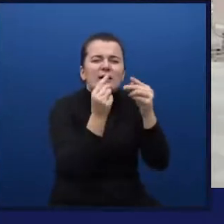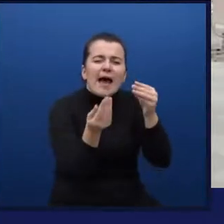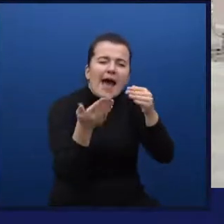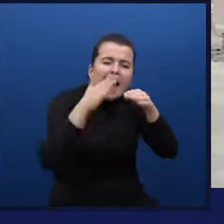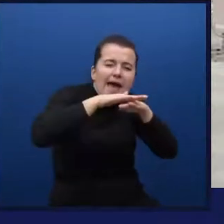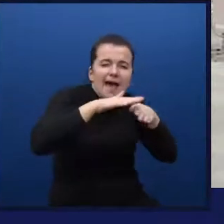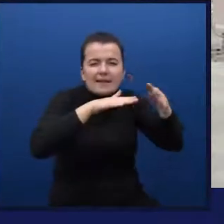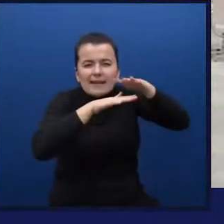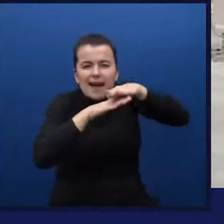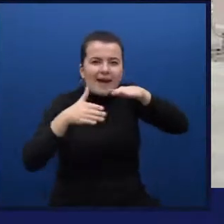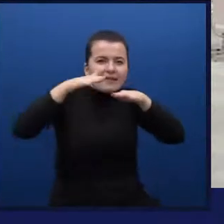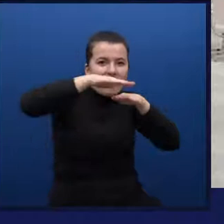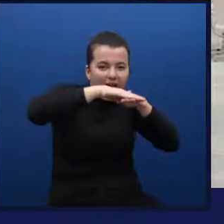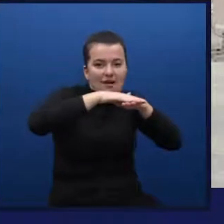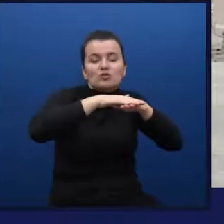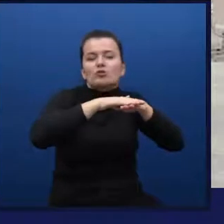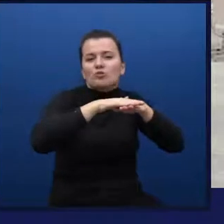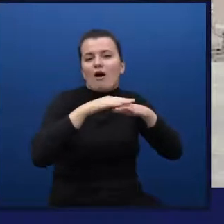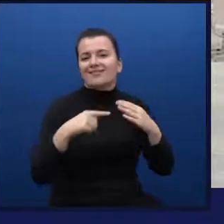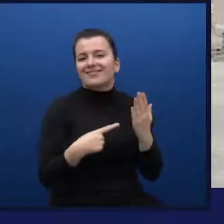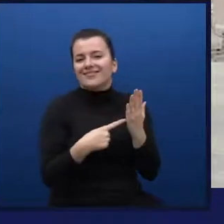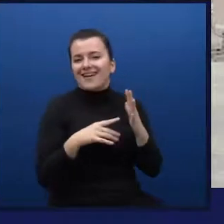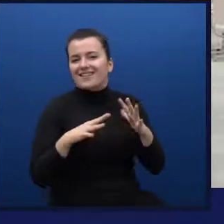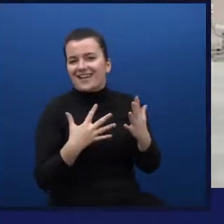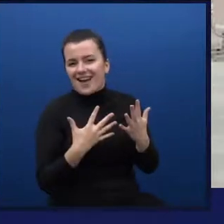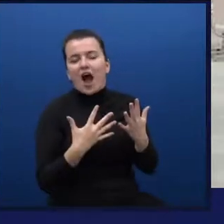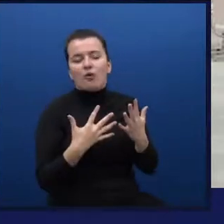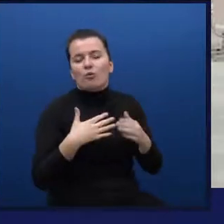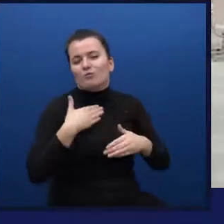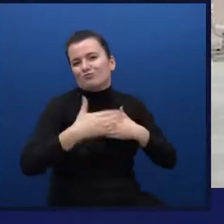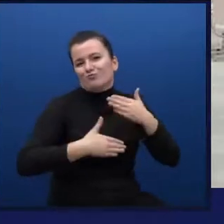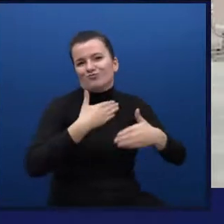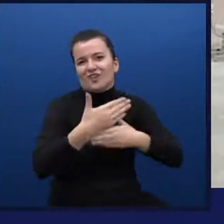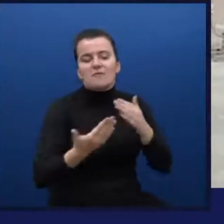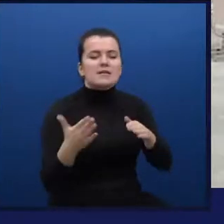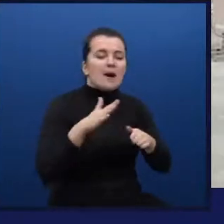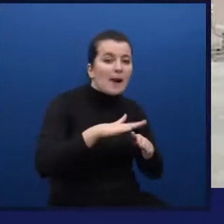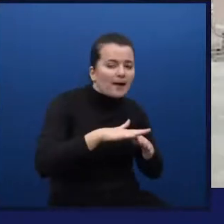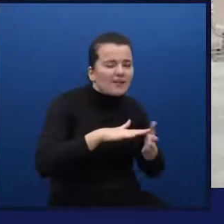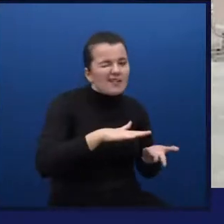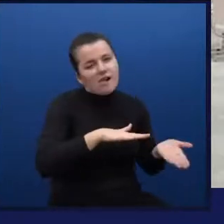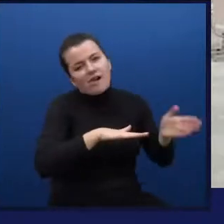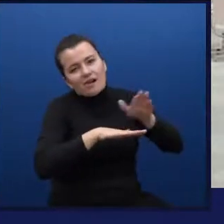techniques in there, depending on your goal, I would say. Cool.